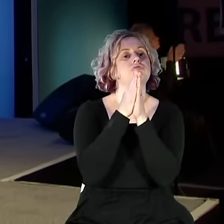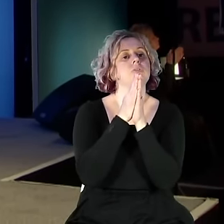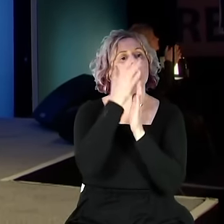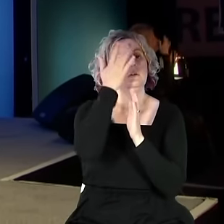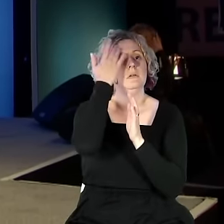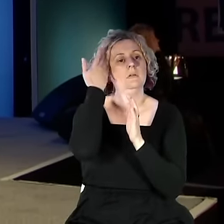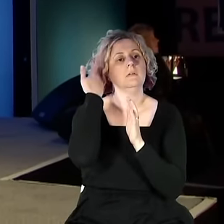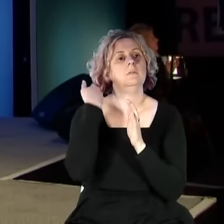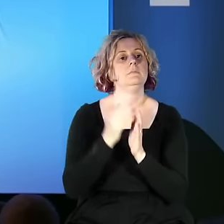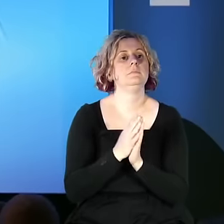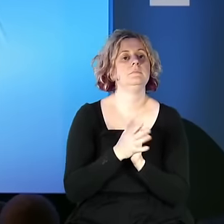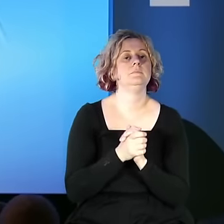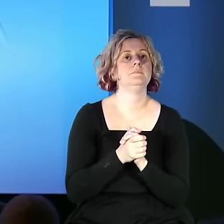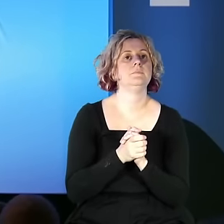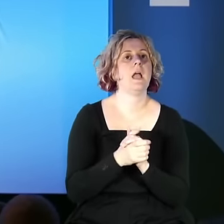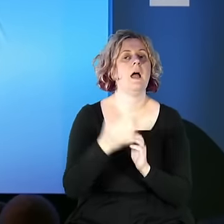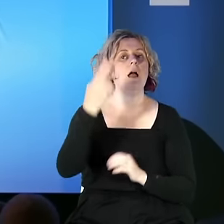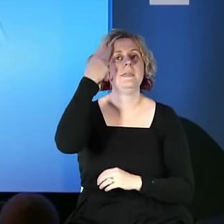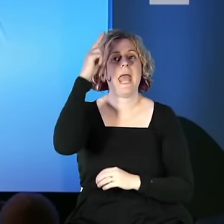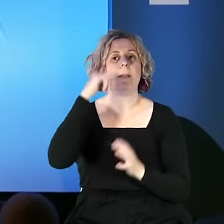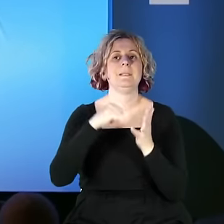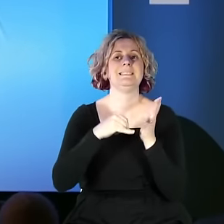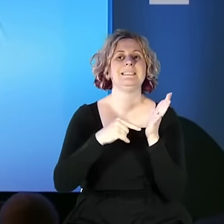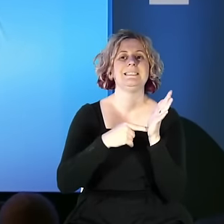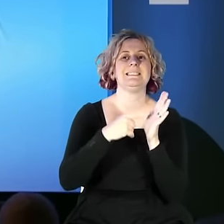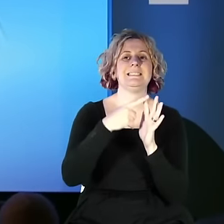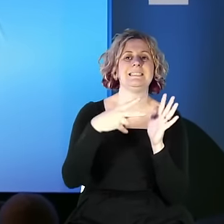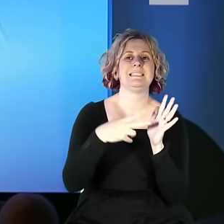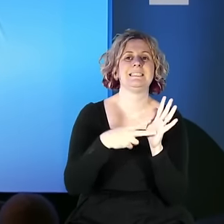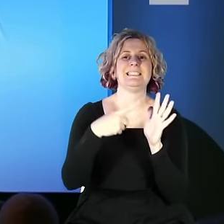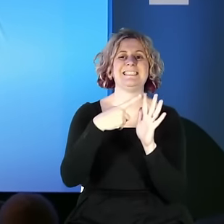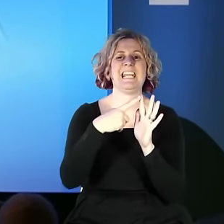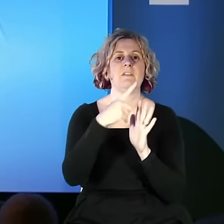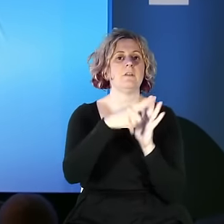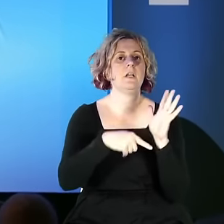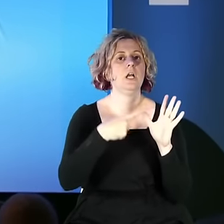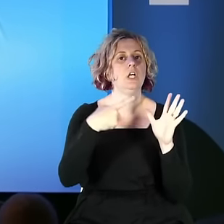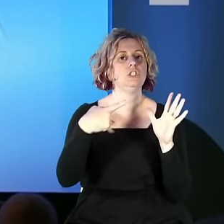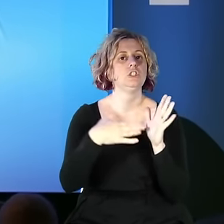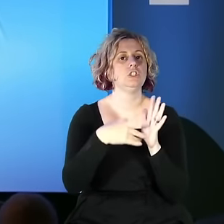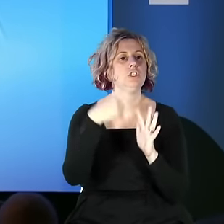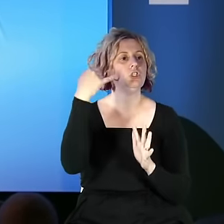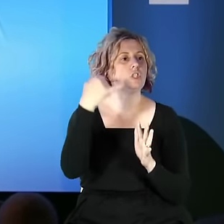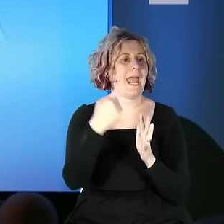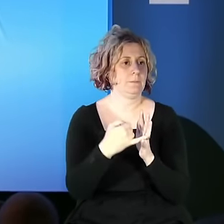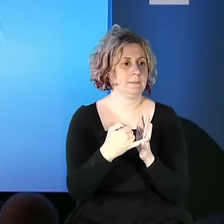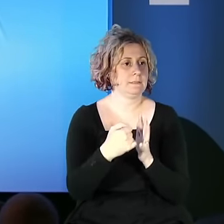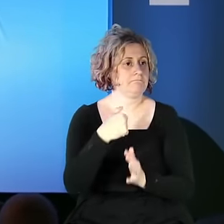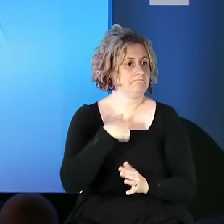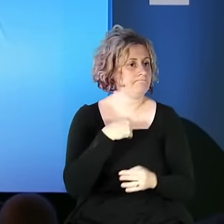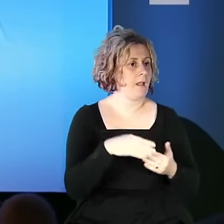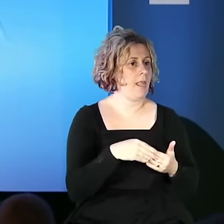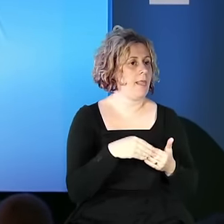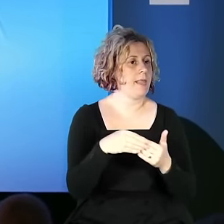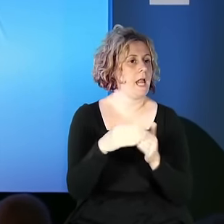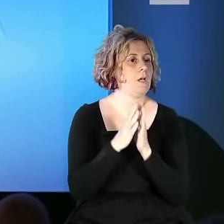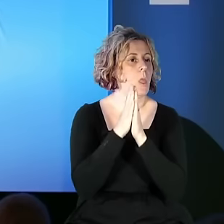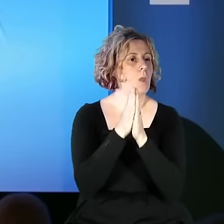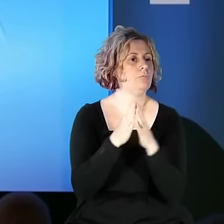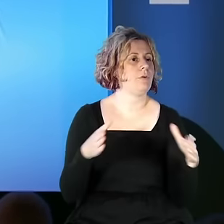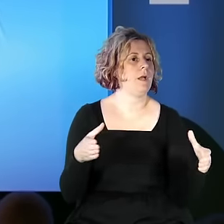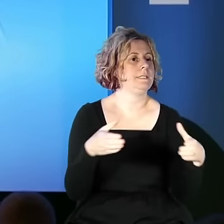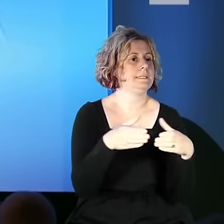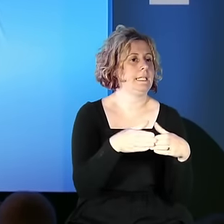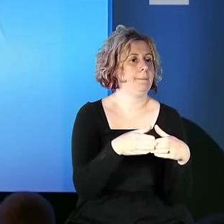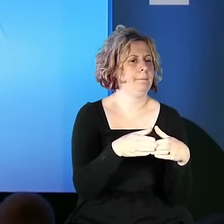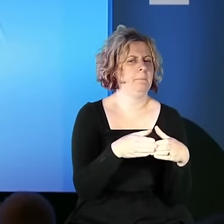Steve James, and I lead the prayer team. Why pray with someone? Well, what you